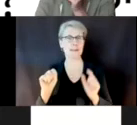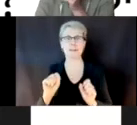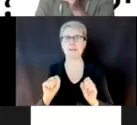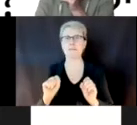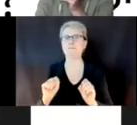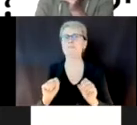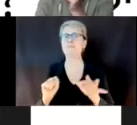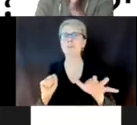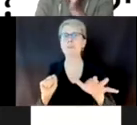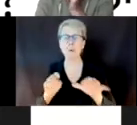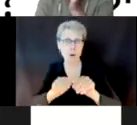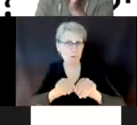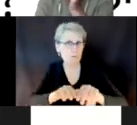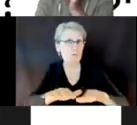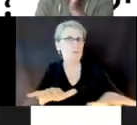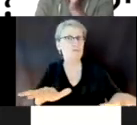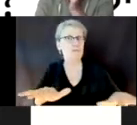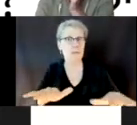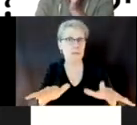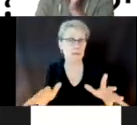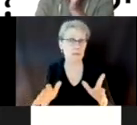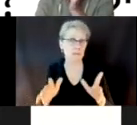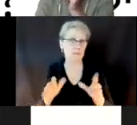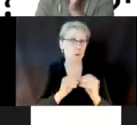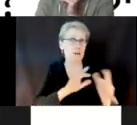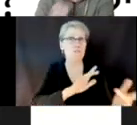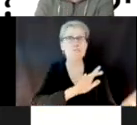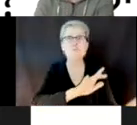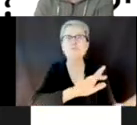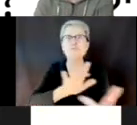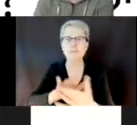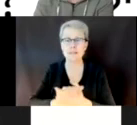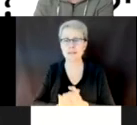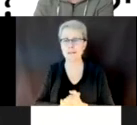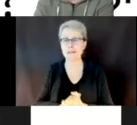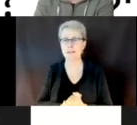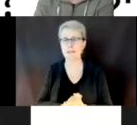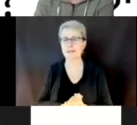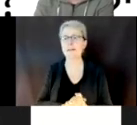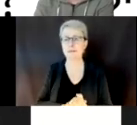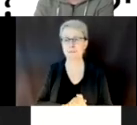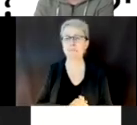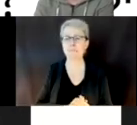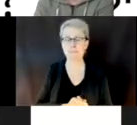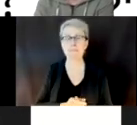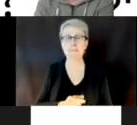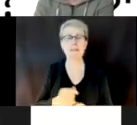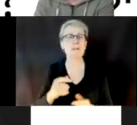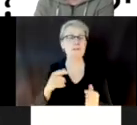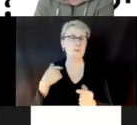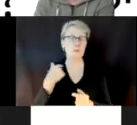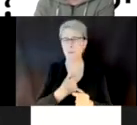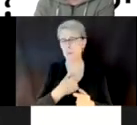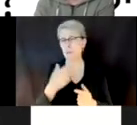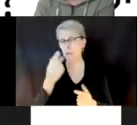wider audience with something that you've posted. So quite often our rule of thumb